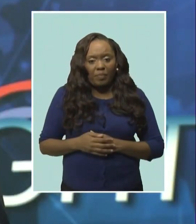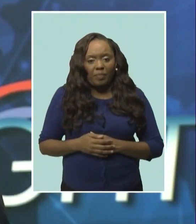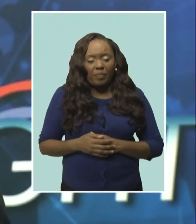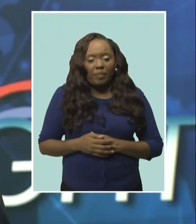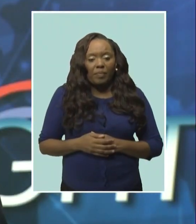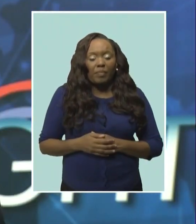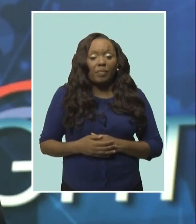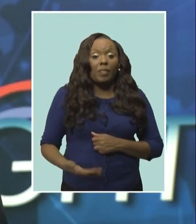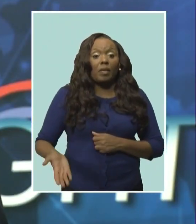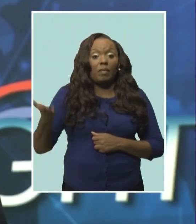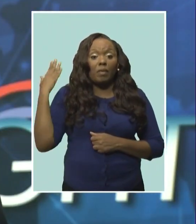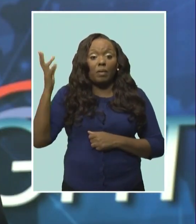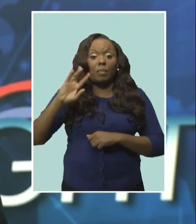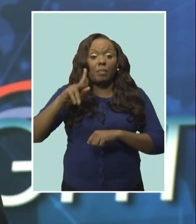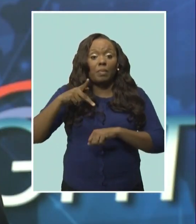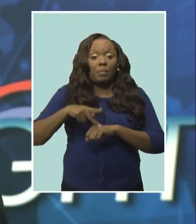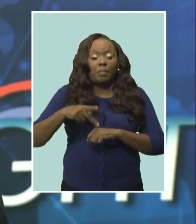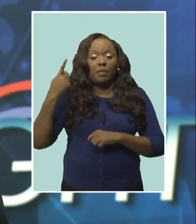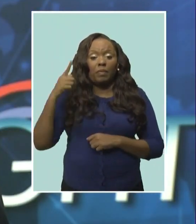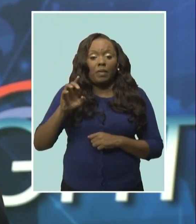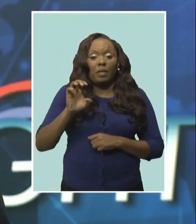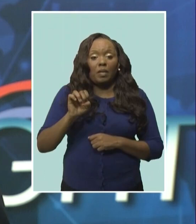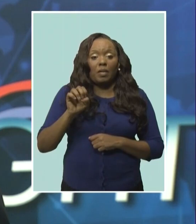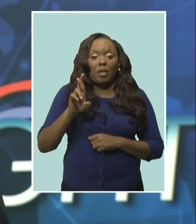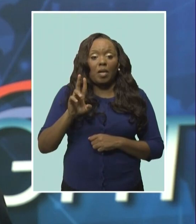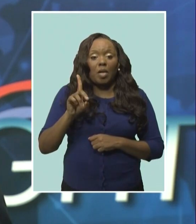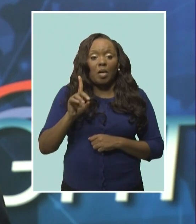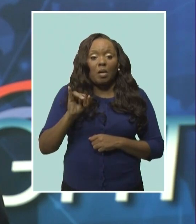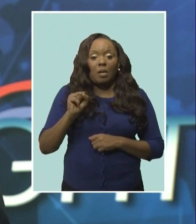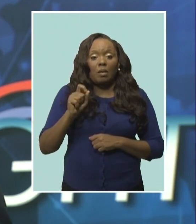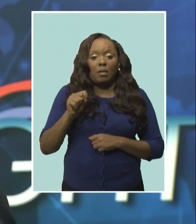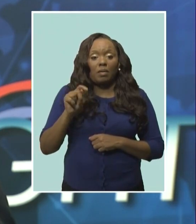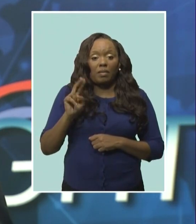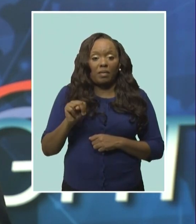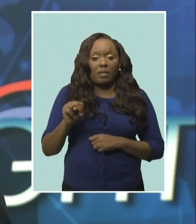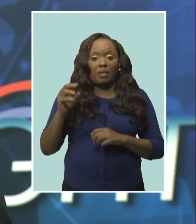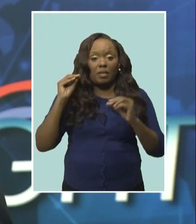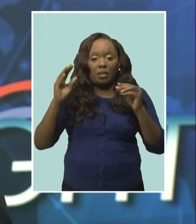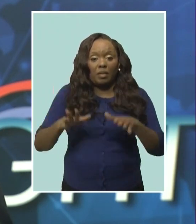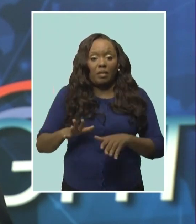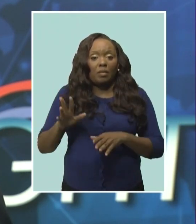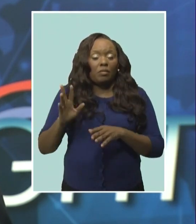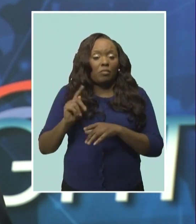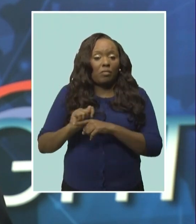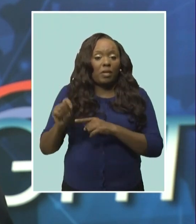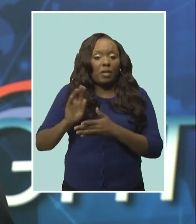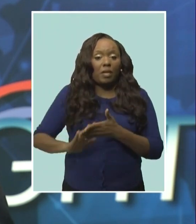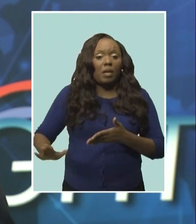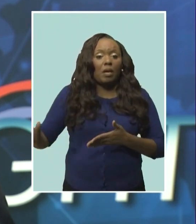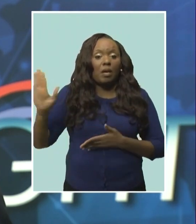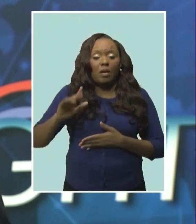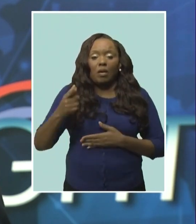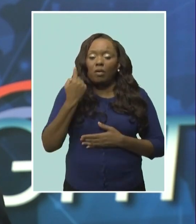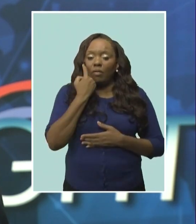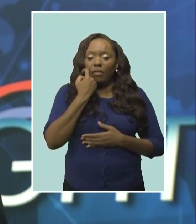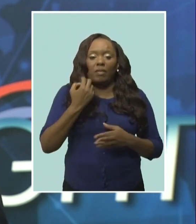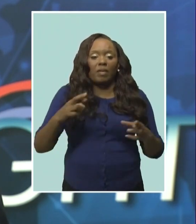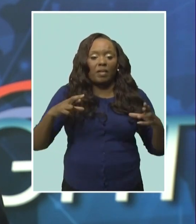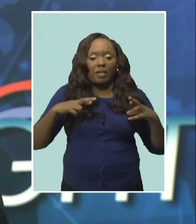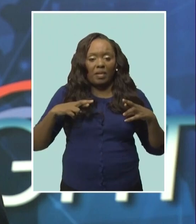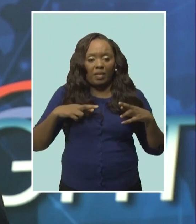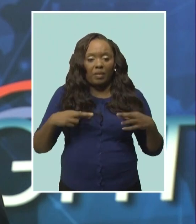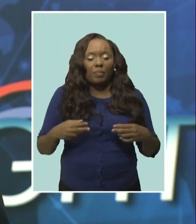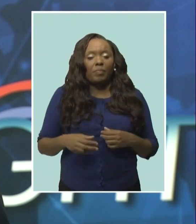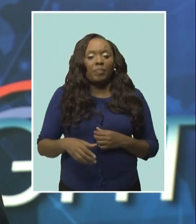Former principal of the Urdeston Teachers Training College, Dr. Patricia Saul, was recently celebrated at a retirement function. The